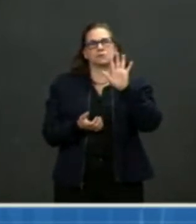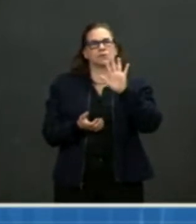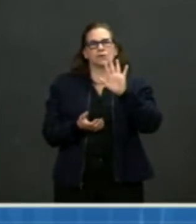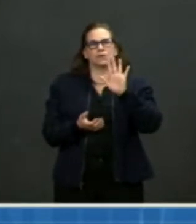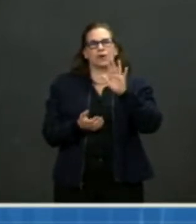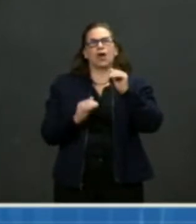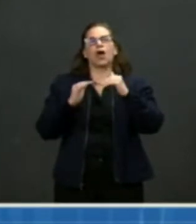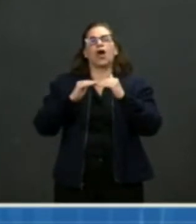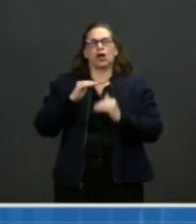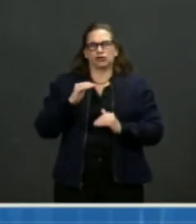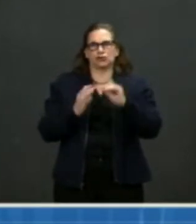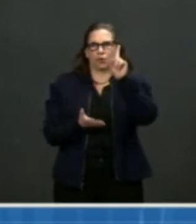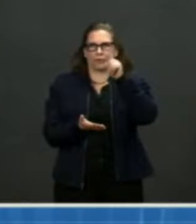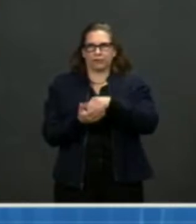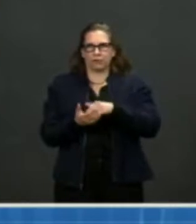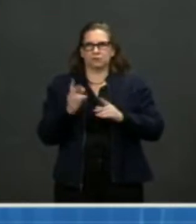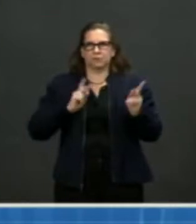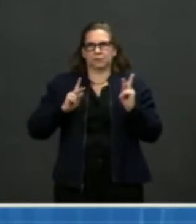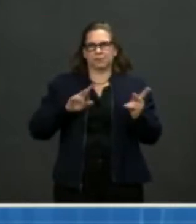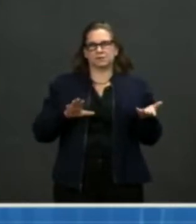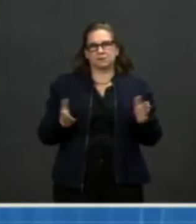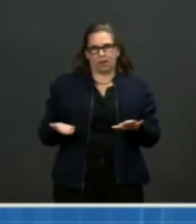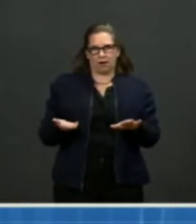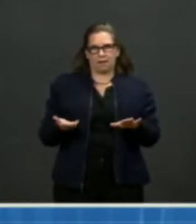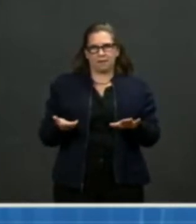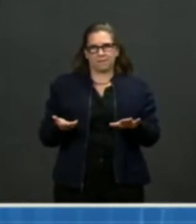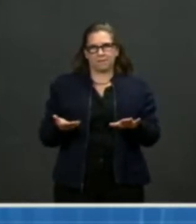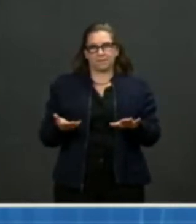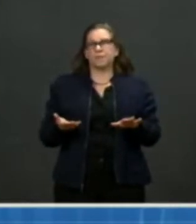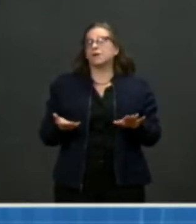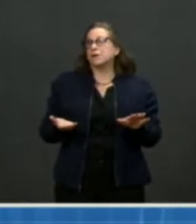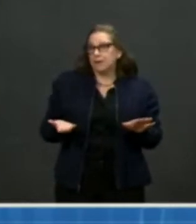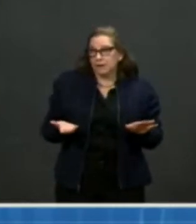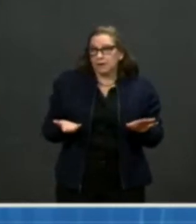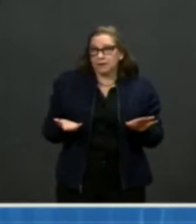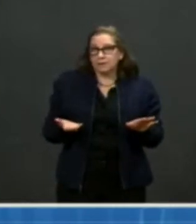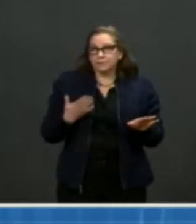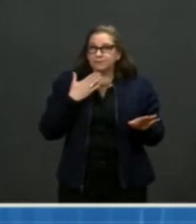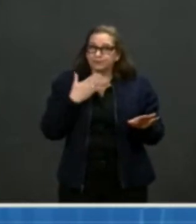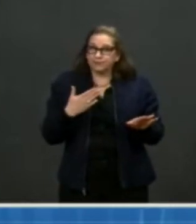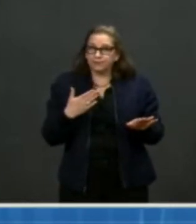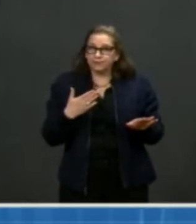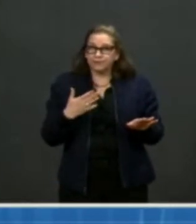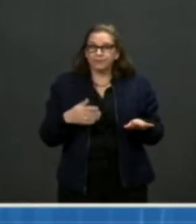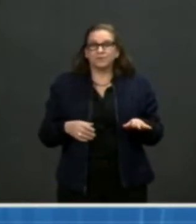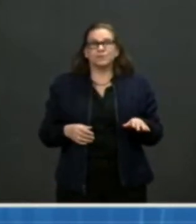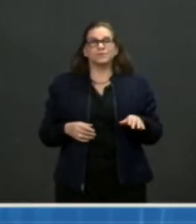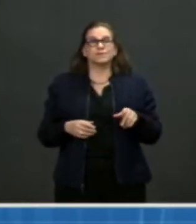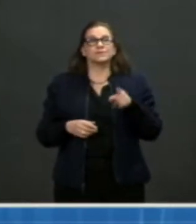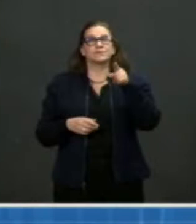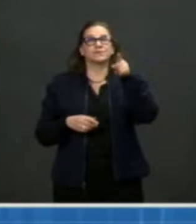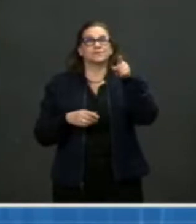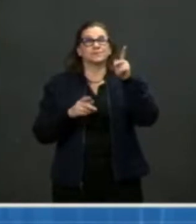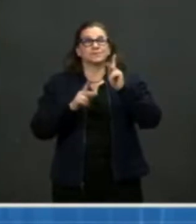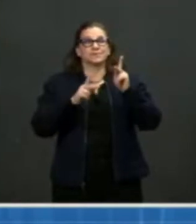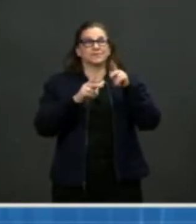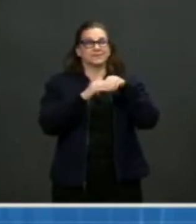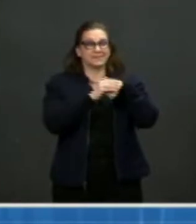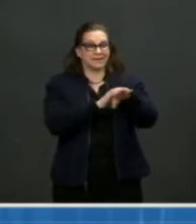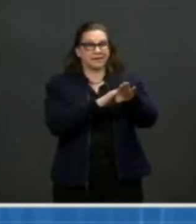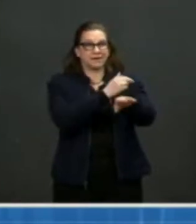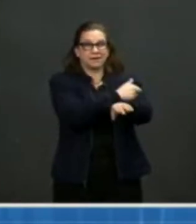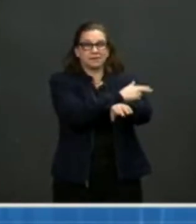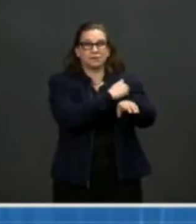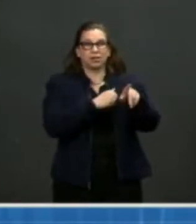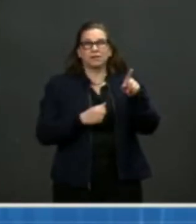day. The apparent leveling off of cases and hospital admissions after the consistent declines we saw in these